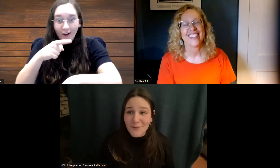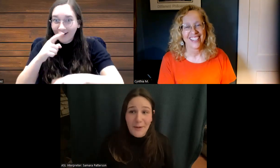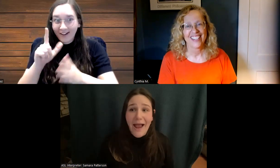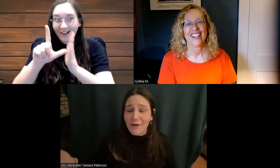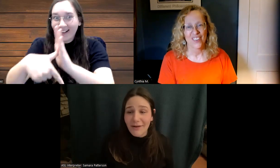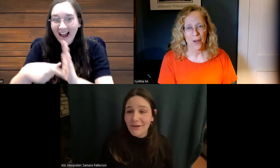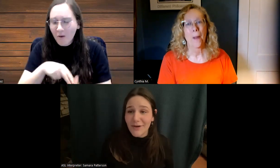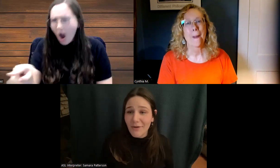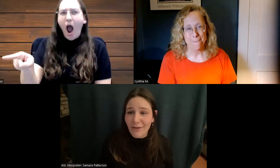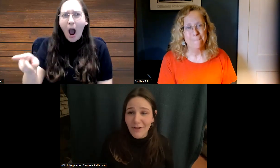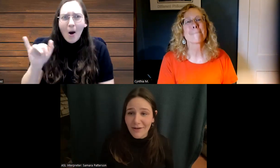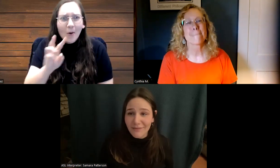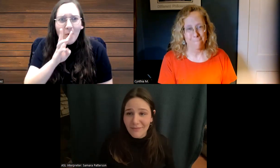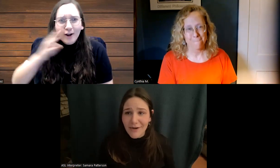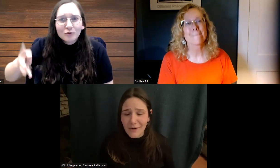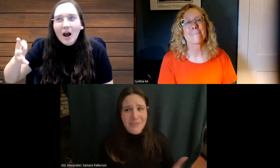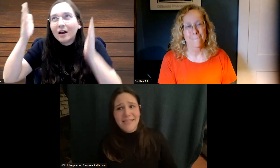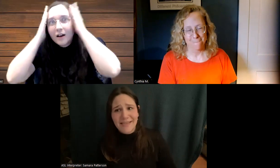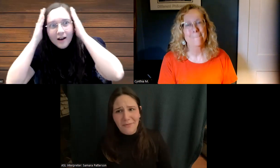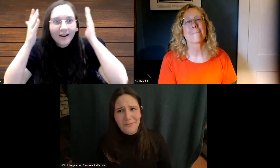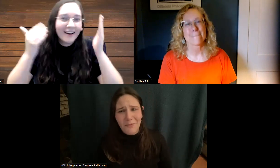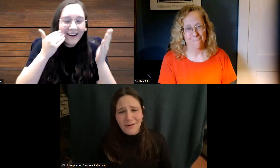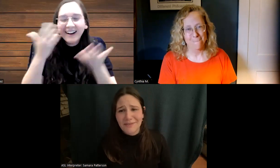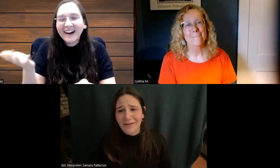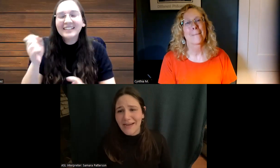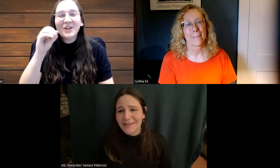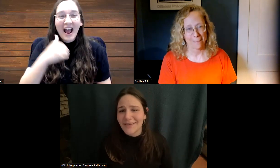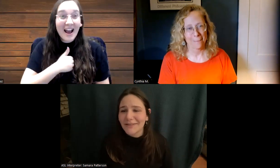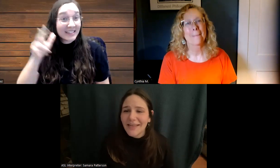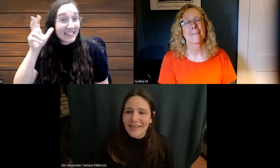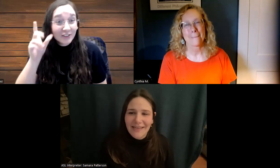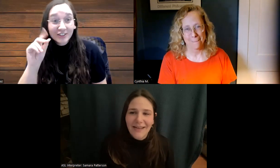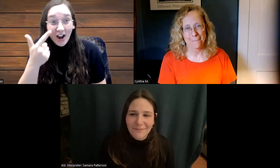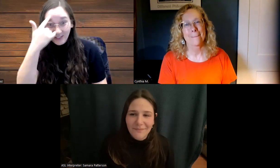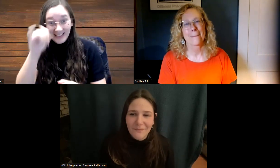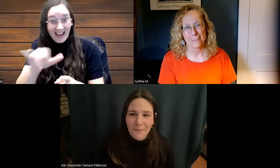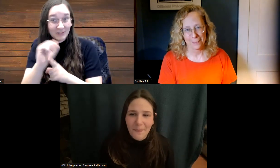be up to an hour. I don't even know how long later we see, oh, the water's still running. So